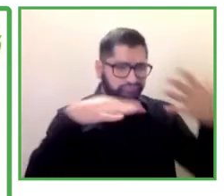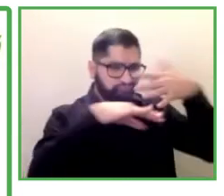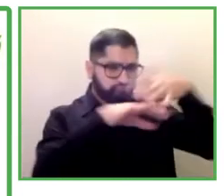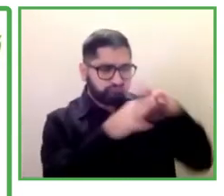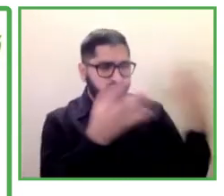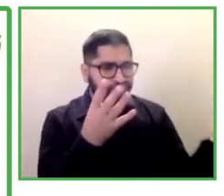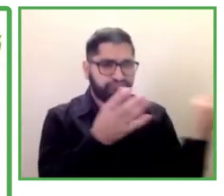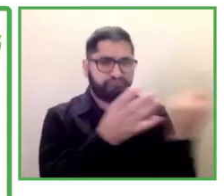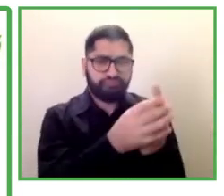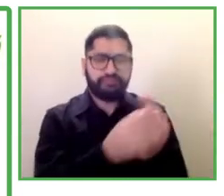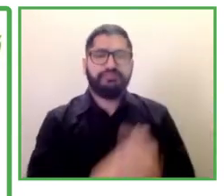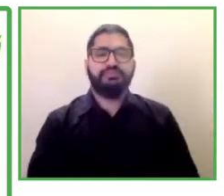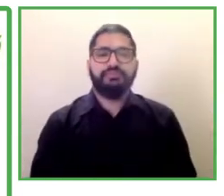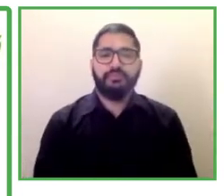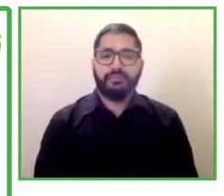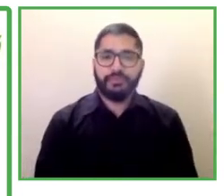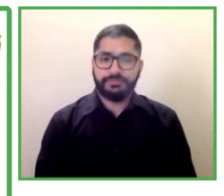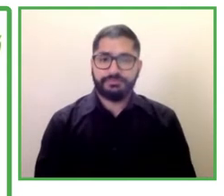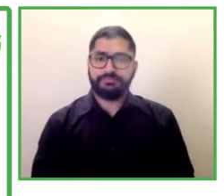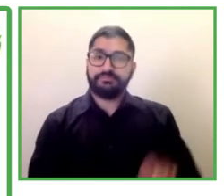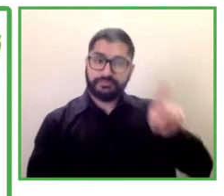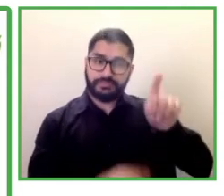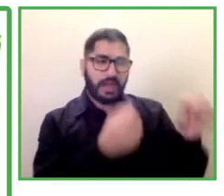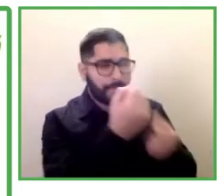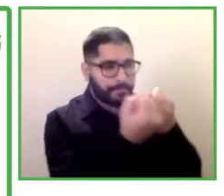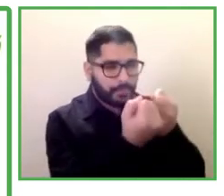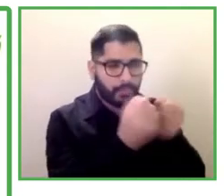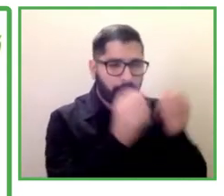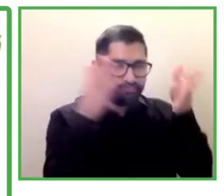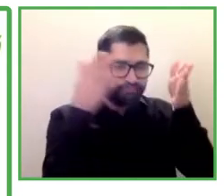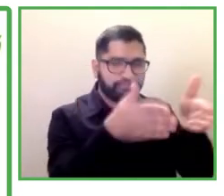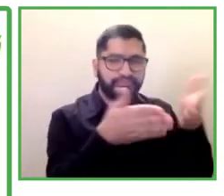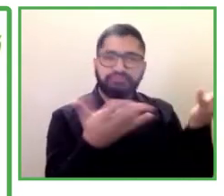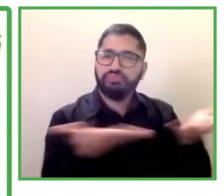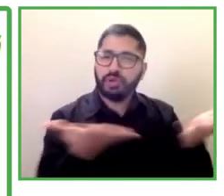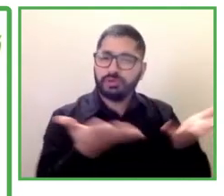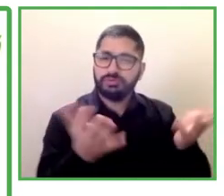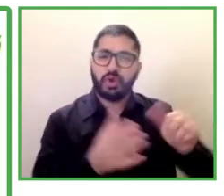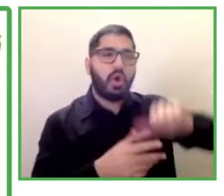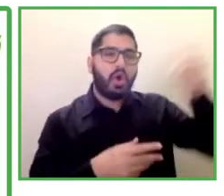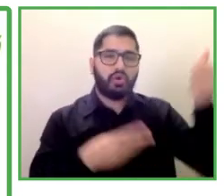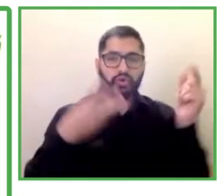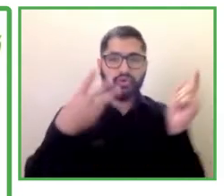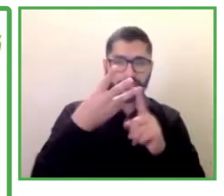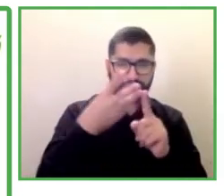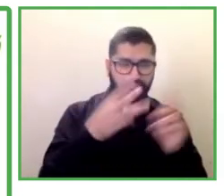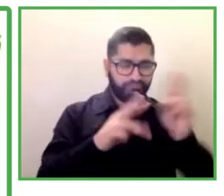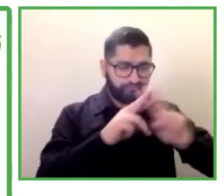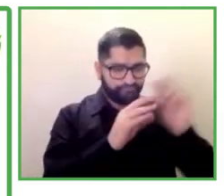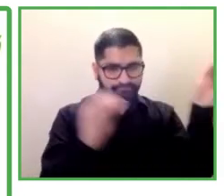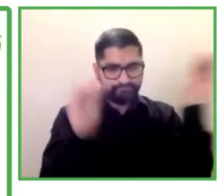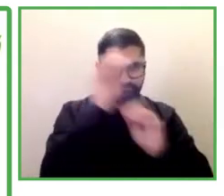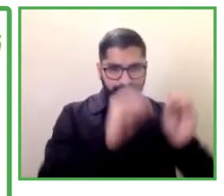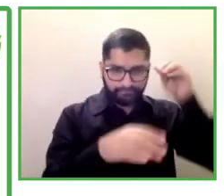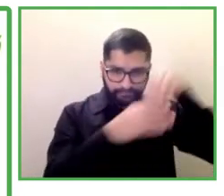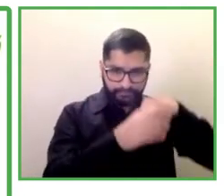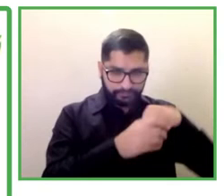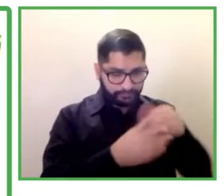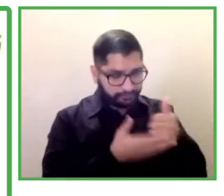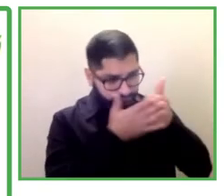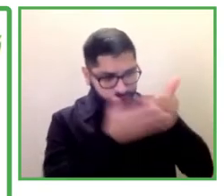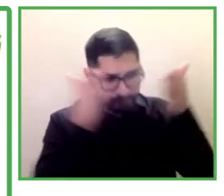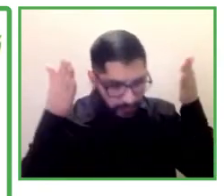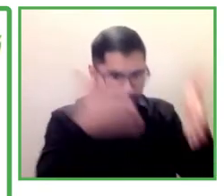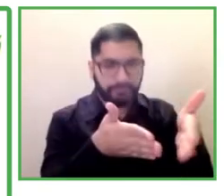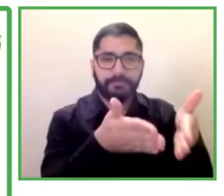the support services. And at the same time, we are going to have a program in the Alicante prison. This is going to be